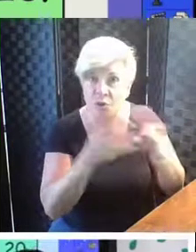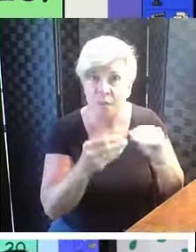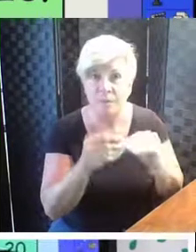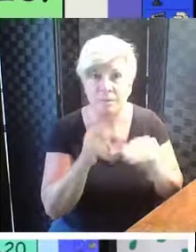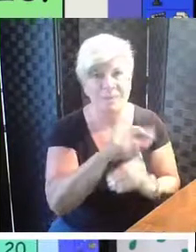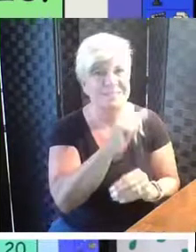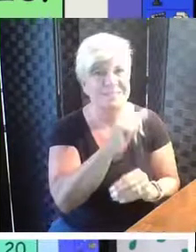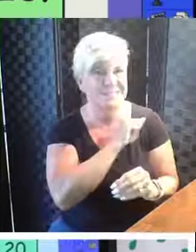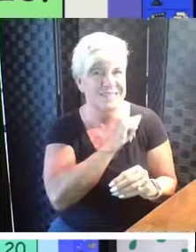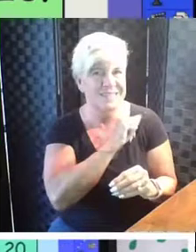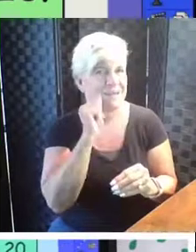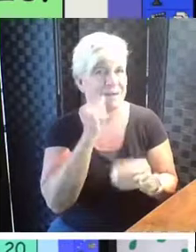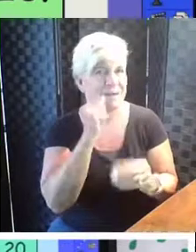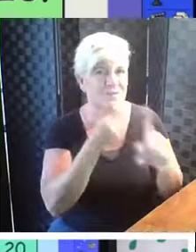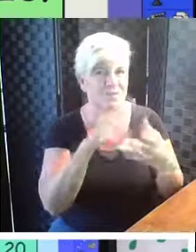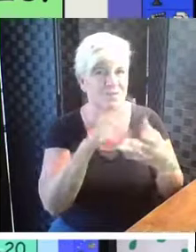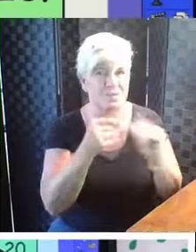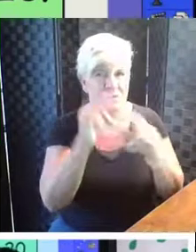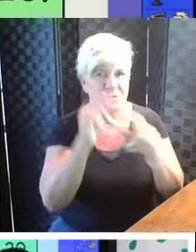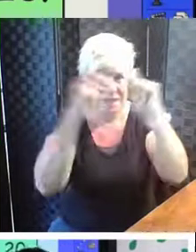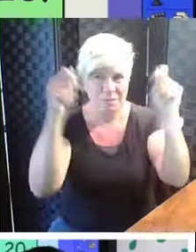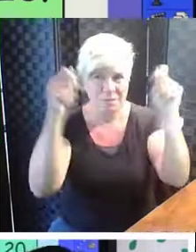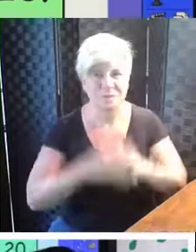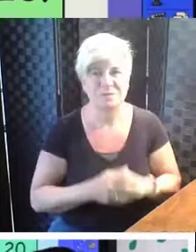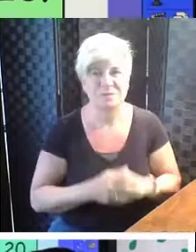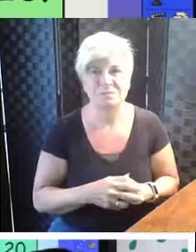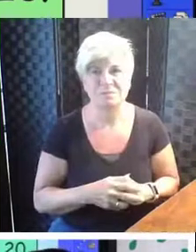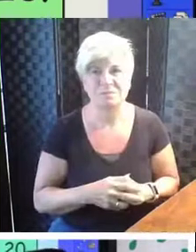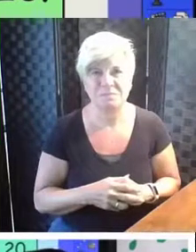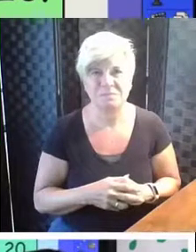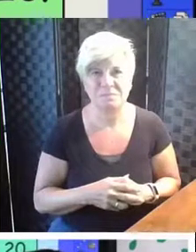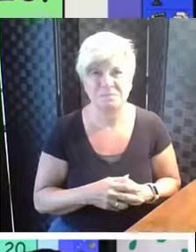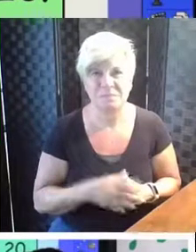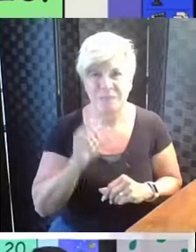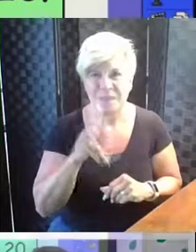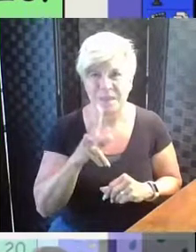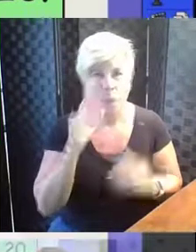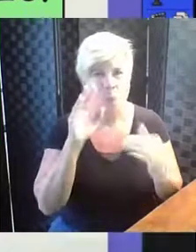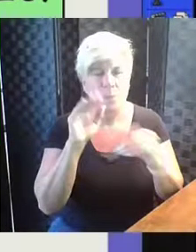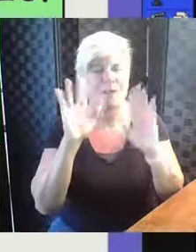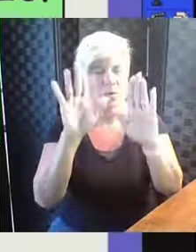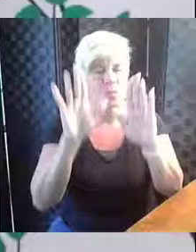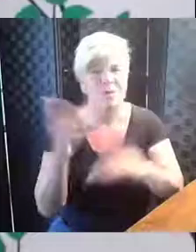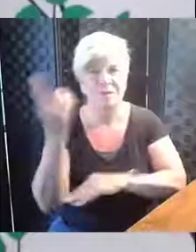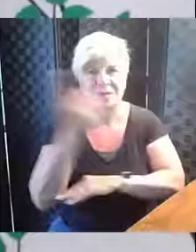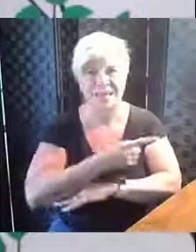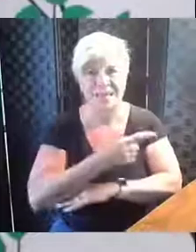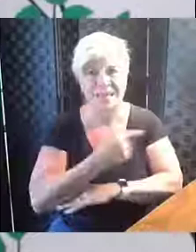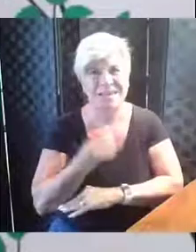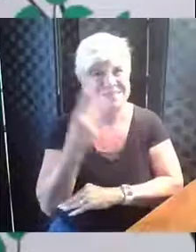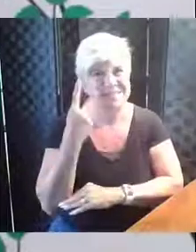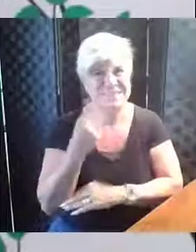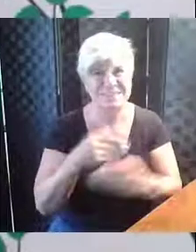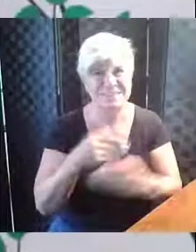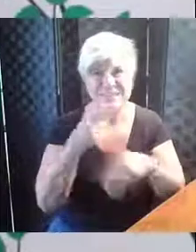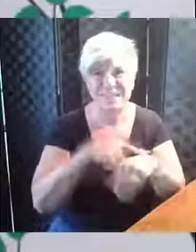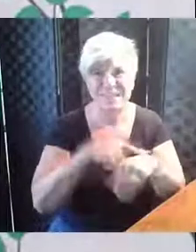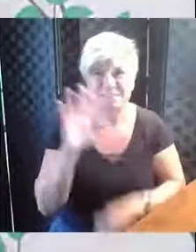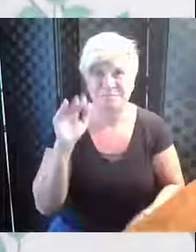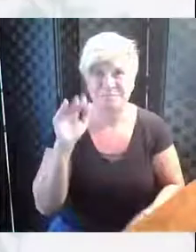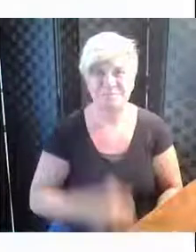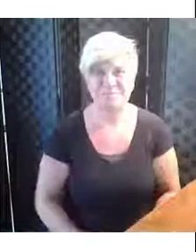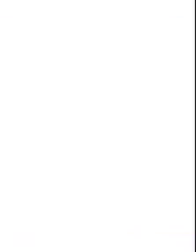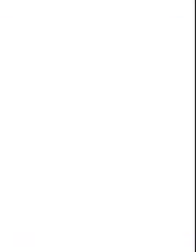is Ariana from our story and her hair bows earlier. All right, I hope you guys have a good day, and I will see you next time.